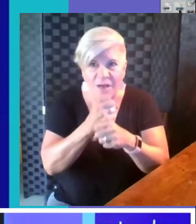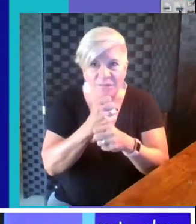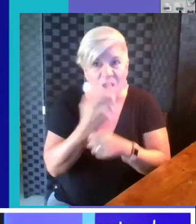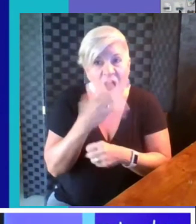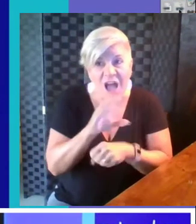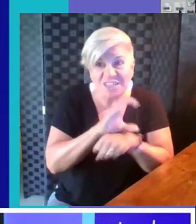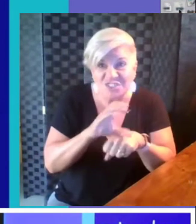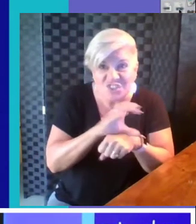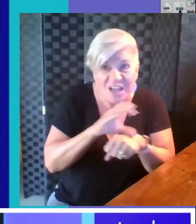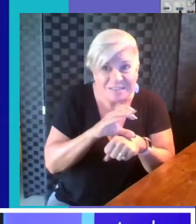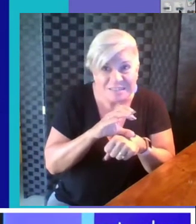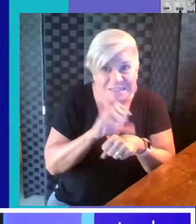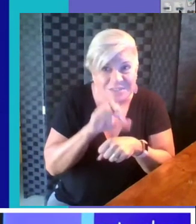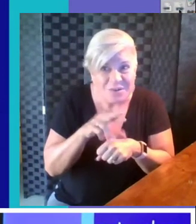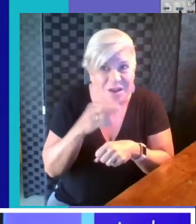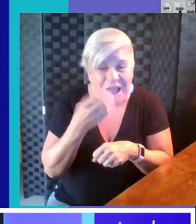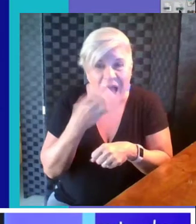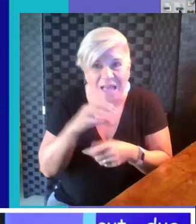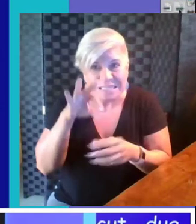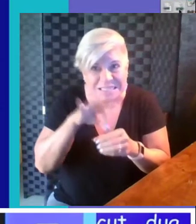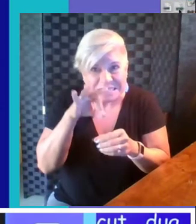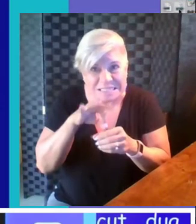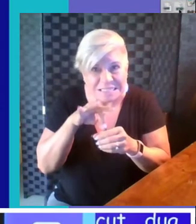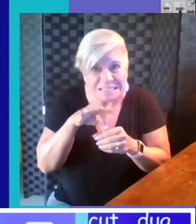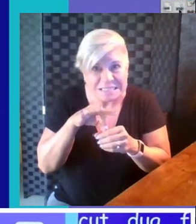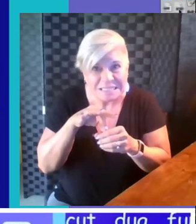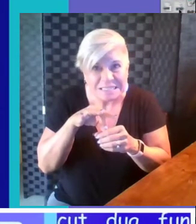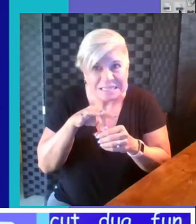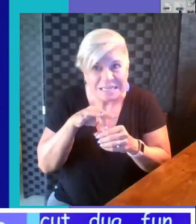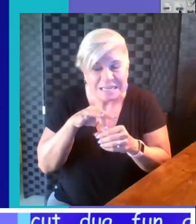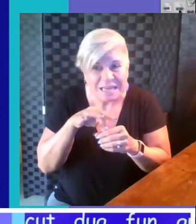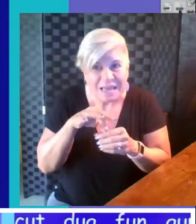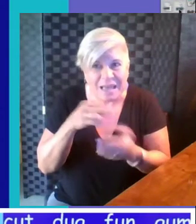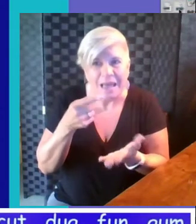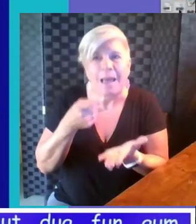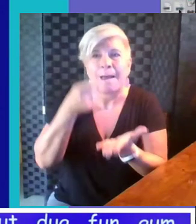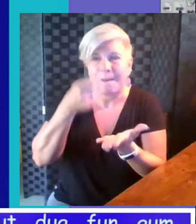hot chocolate or hot tea.